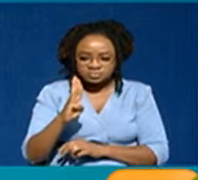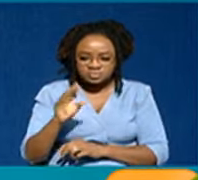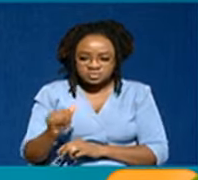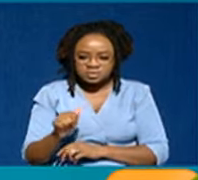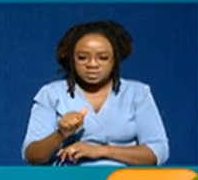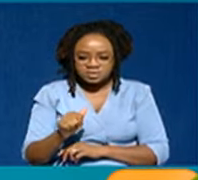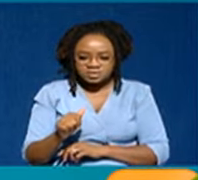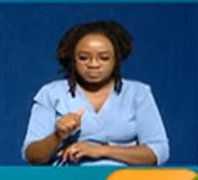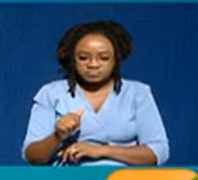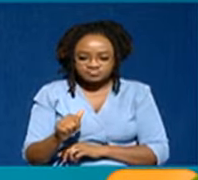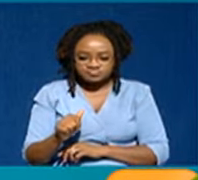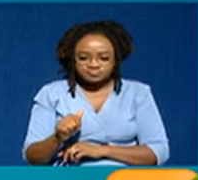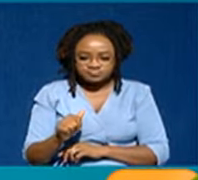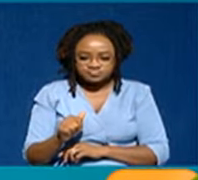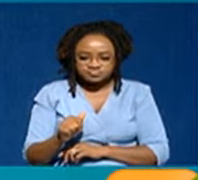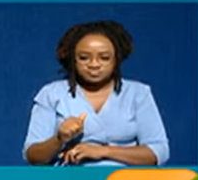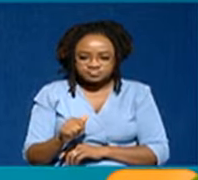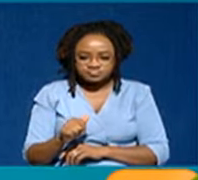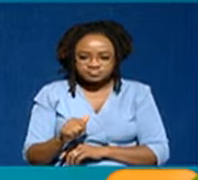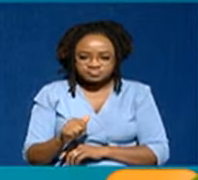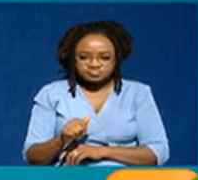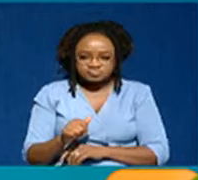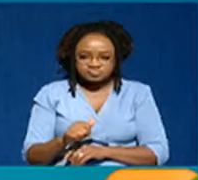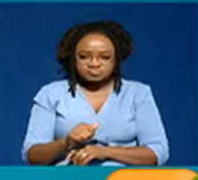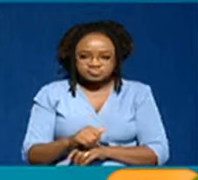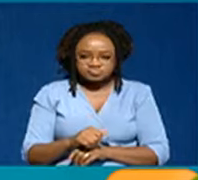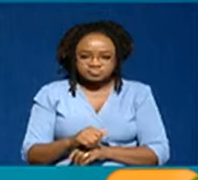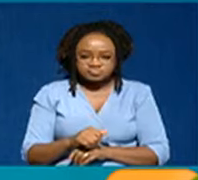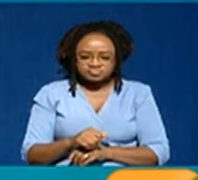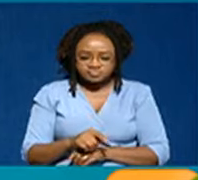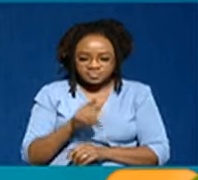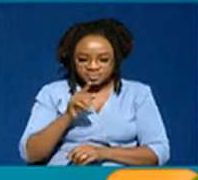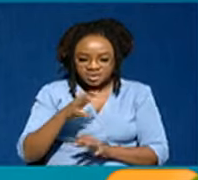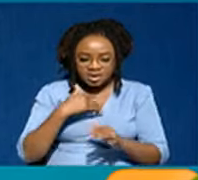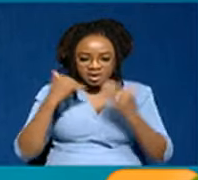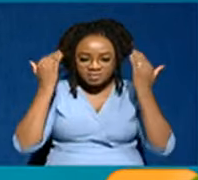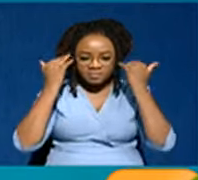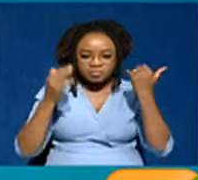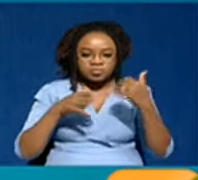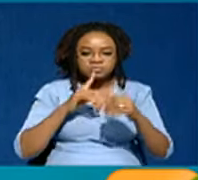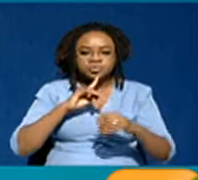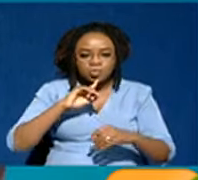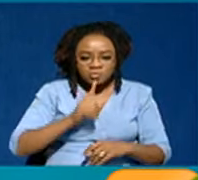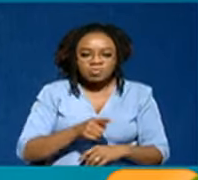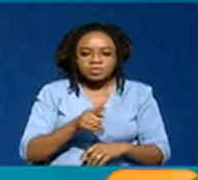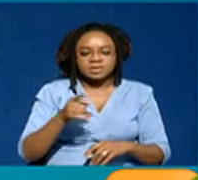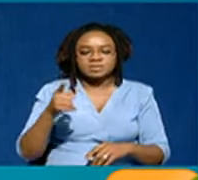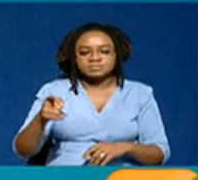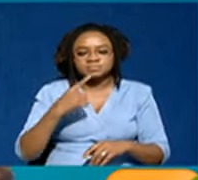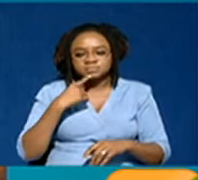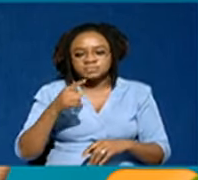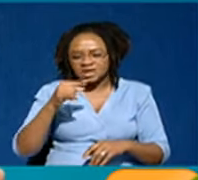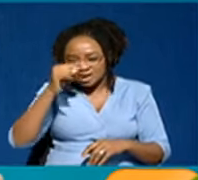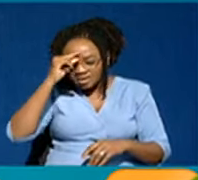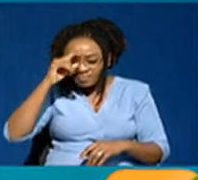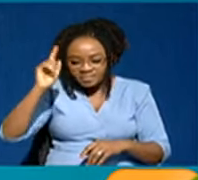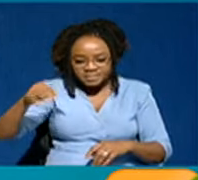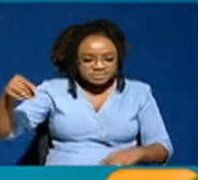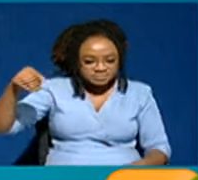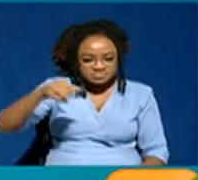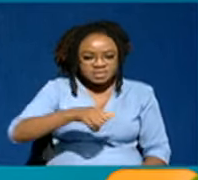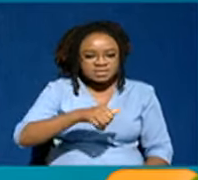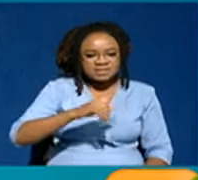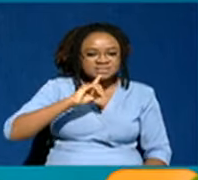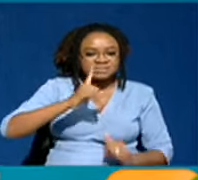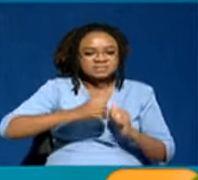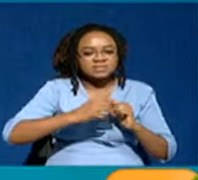in itself, there's a court judgment that compels the government to pay it 612 days ago. So you see,